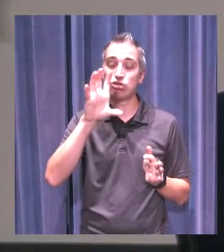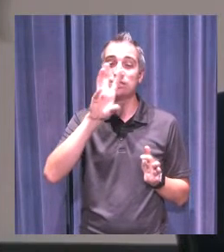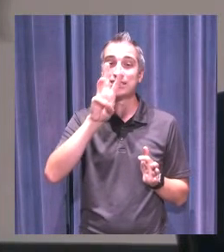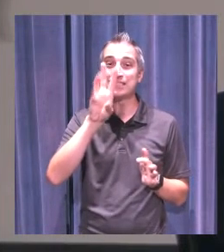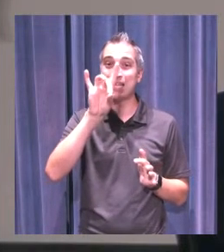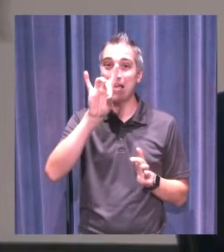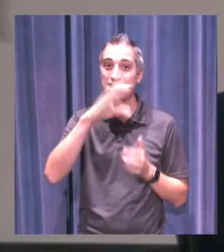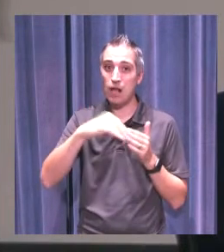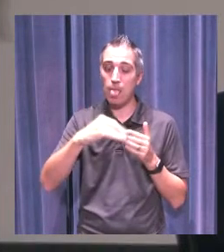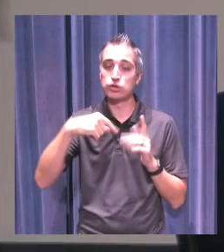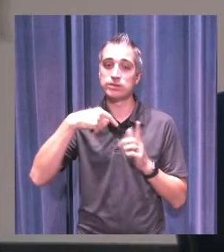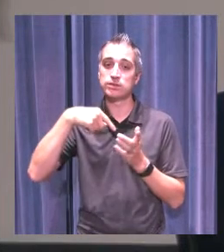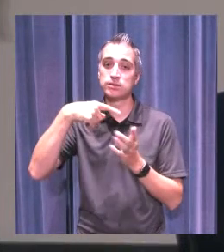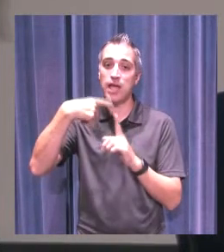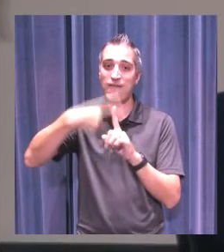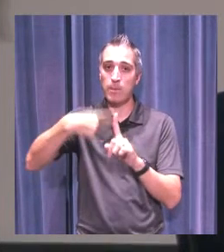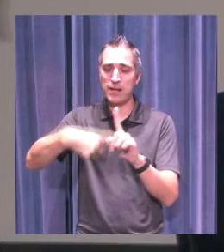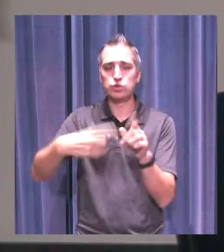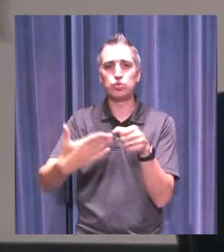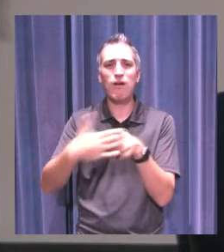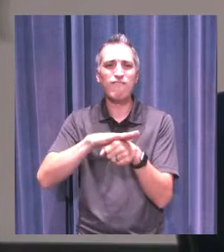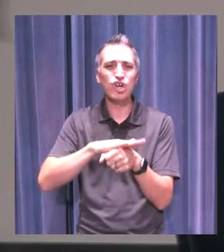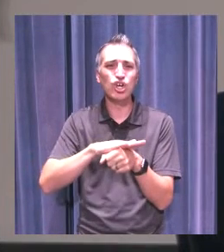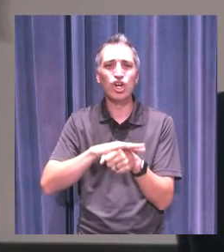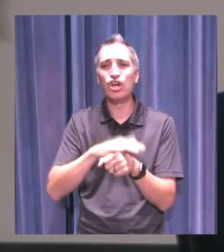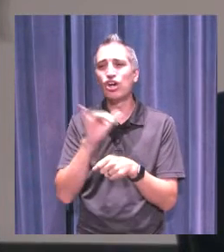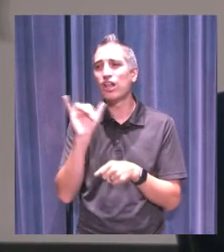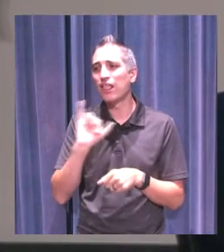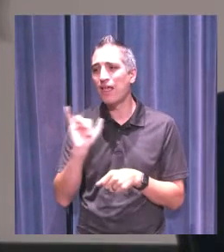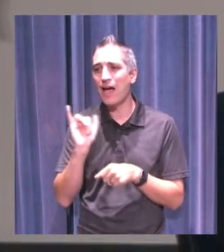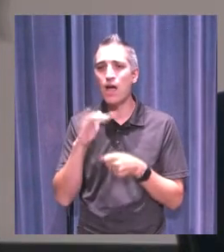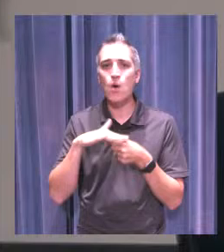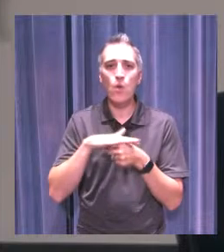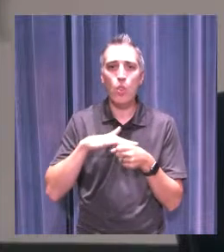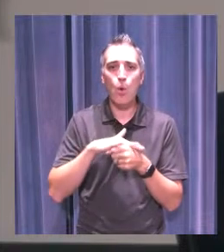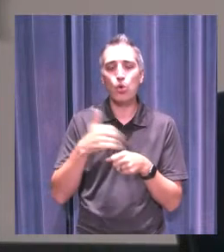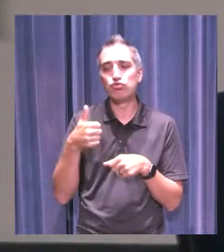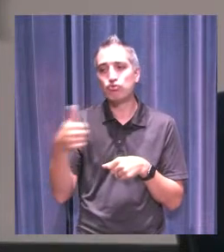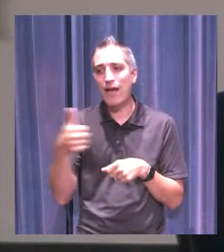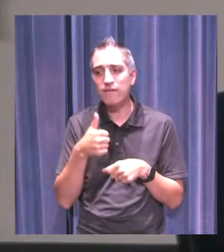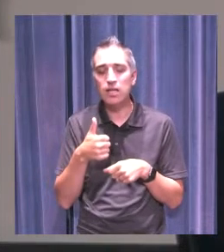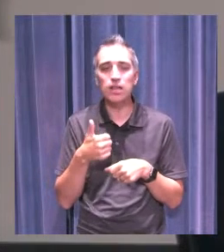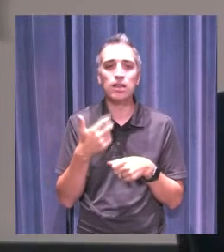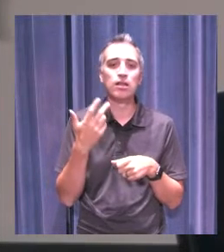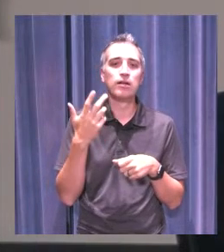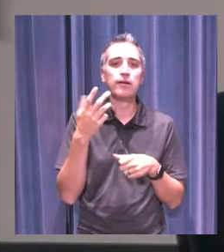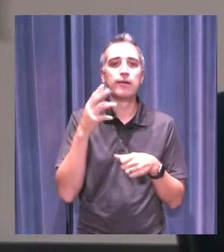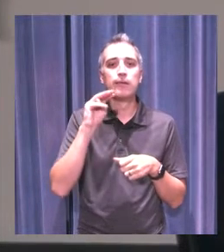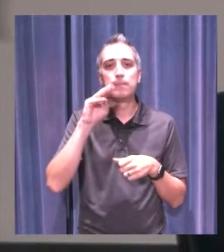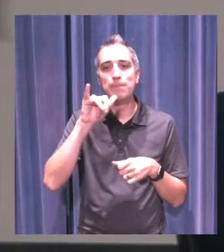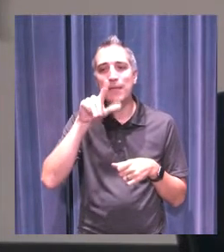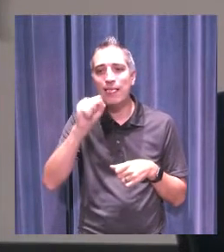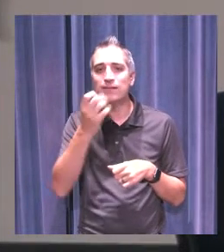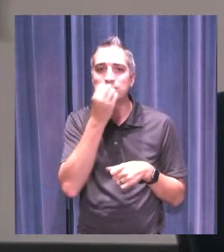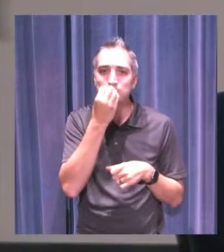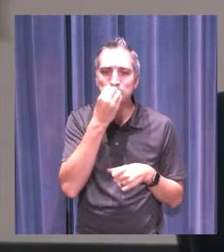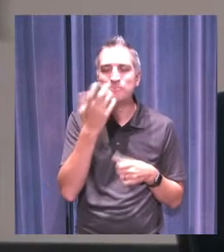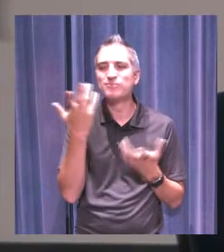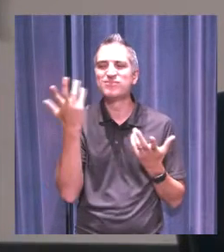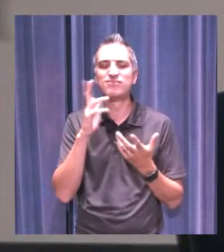per month to cover things like local travel, meals expense, and things of that